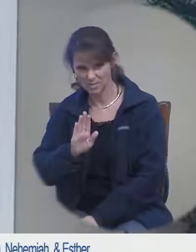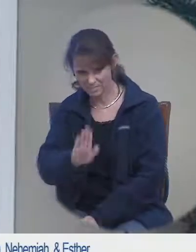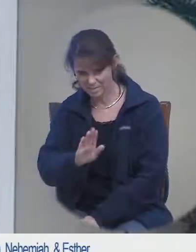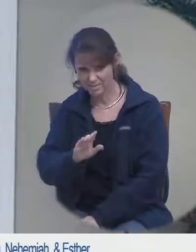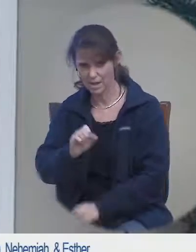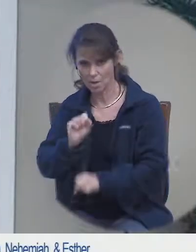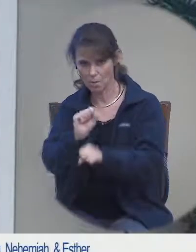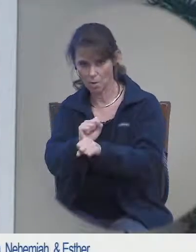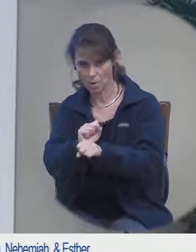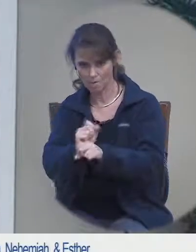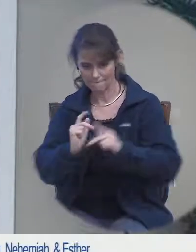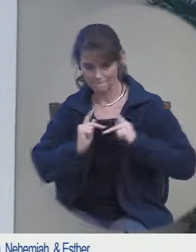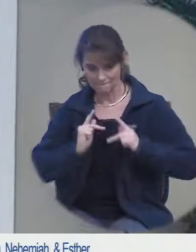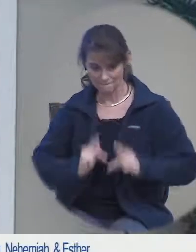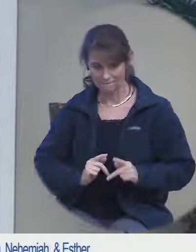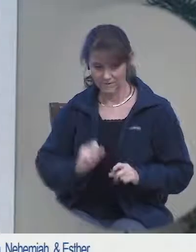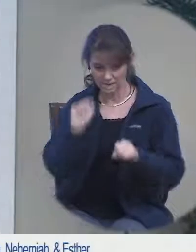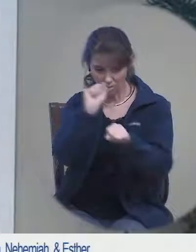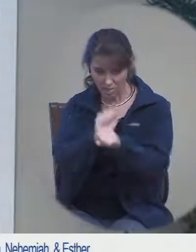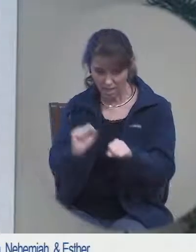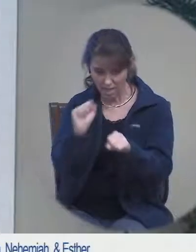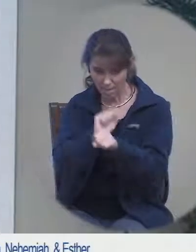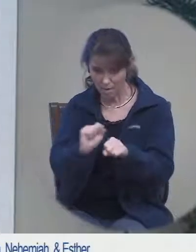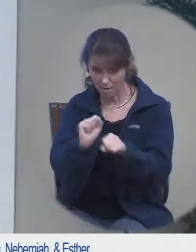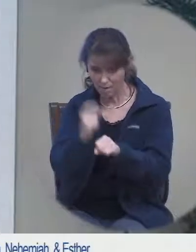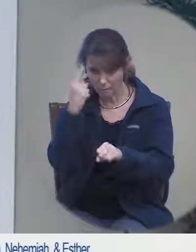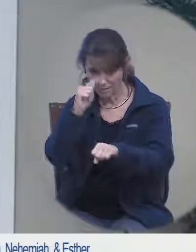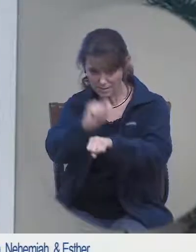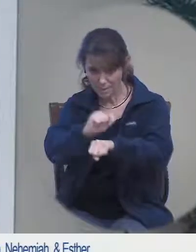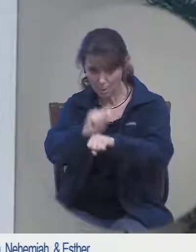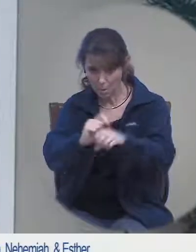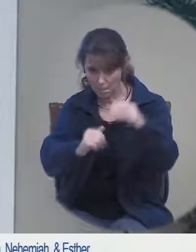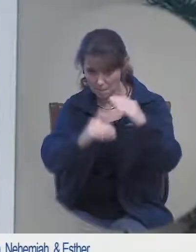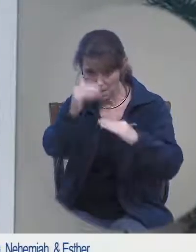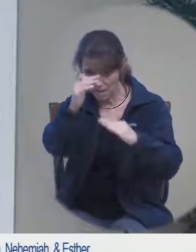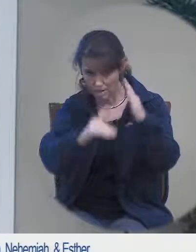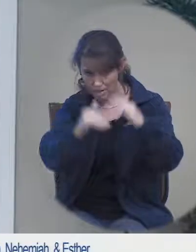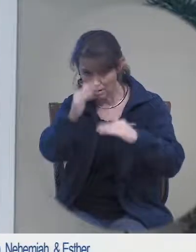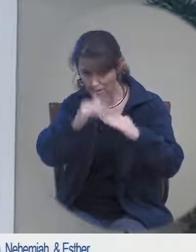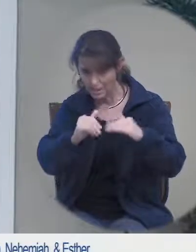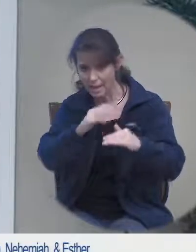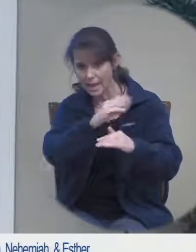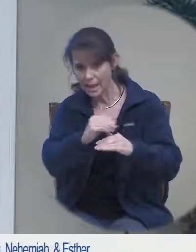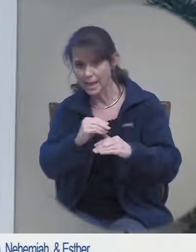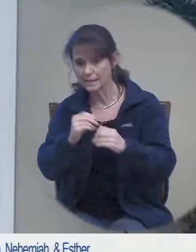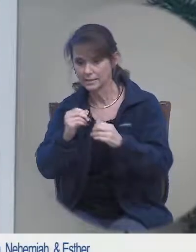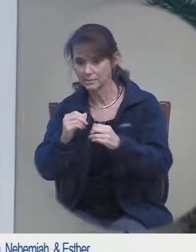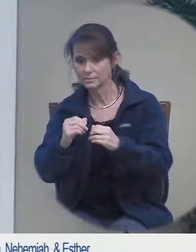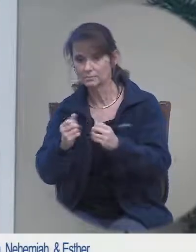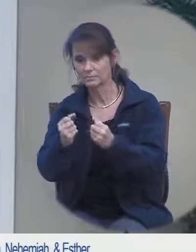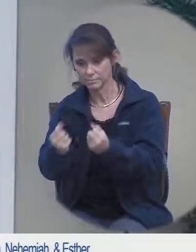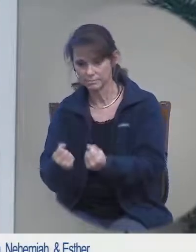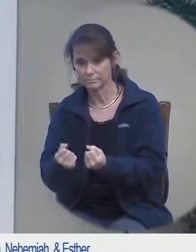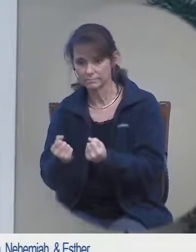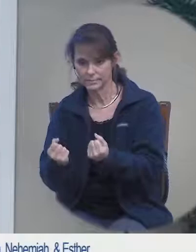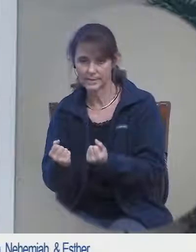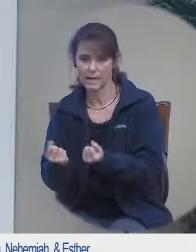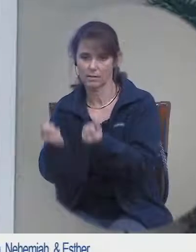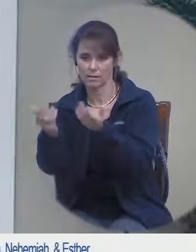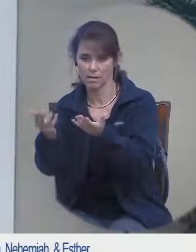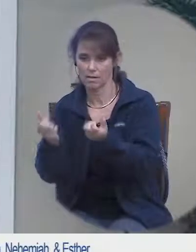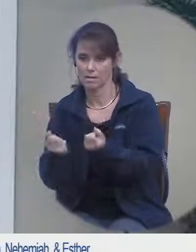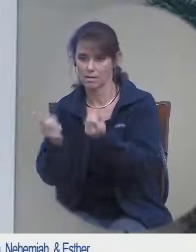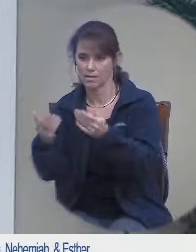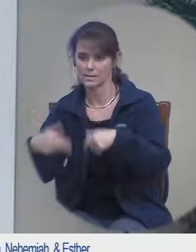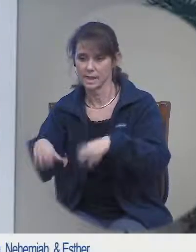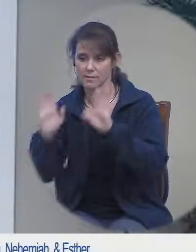from just physical labor on the house of God down to the sacrifice and teaching God's law. It was pretty broad. And